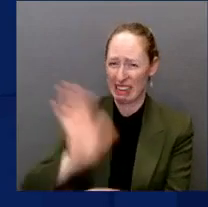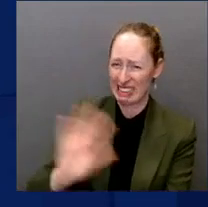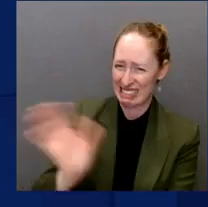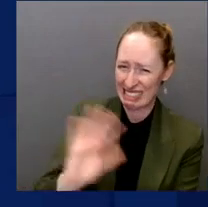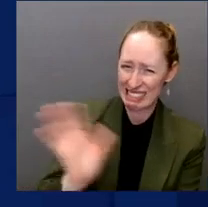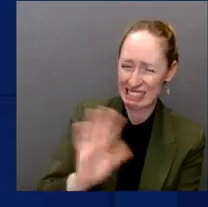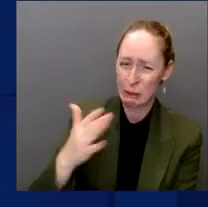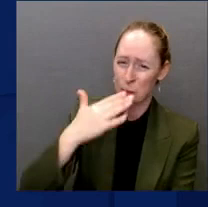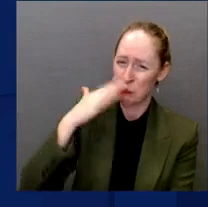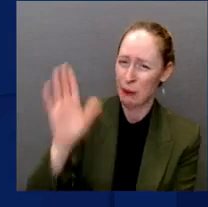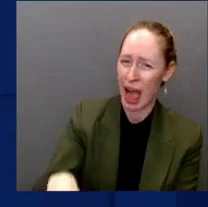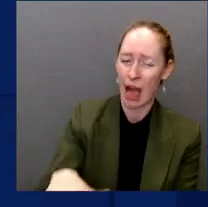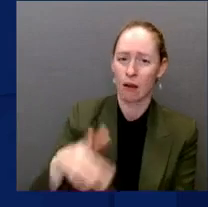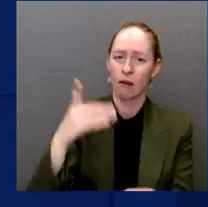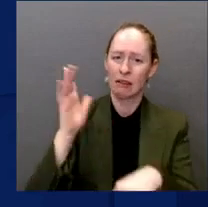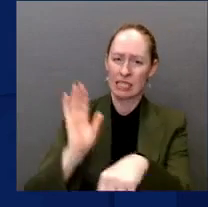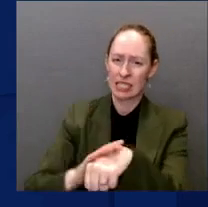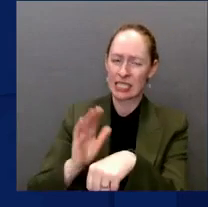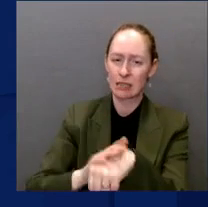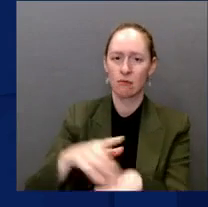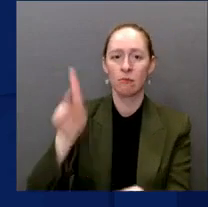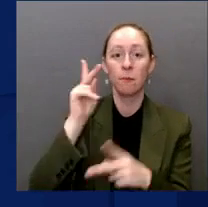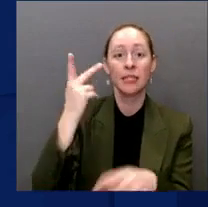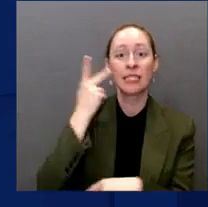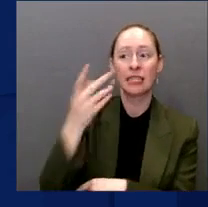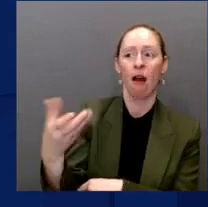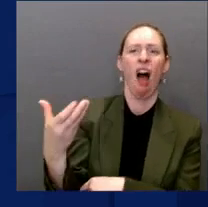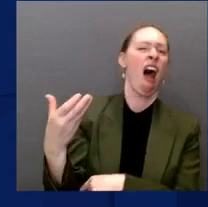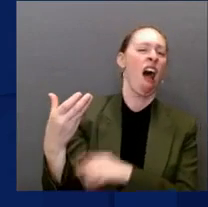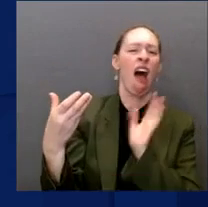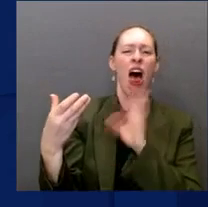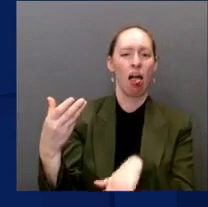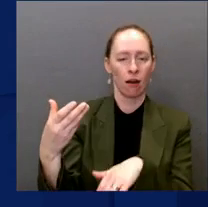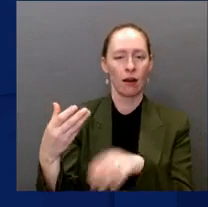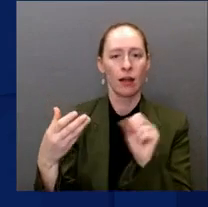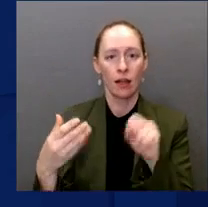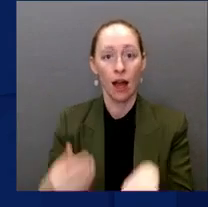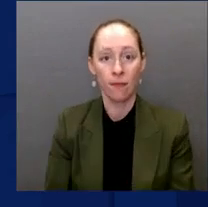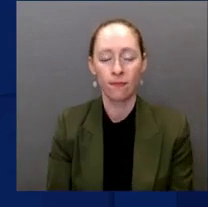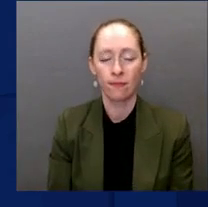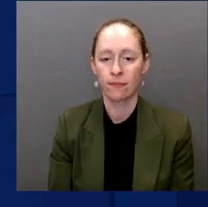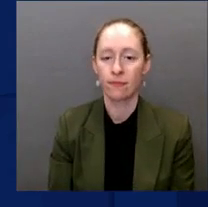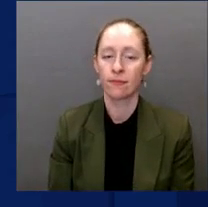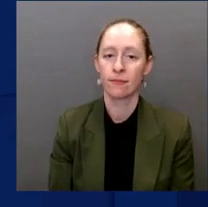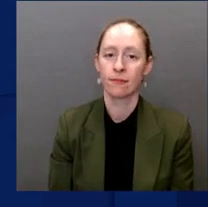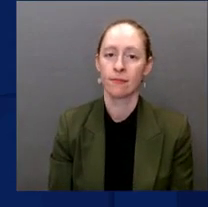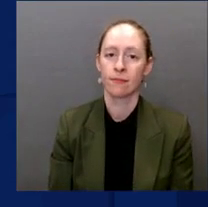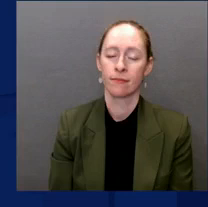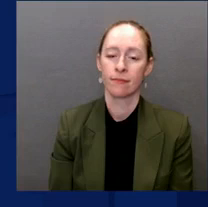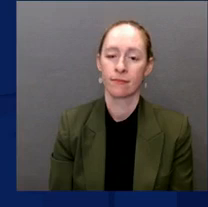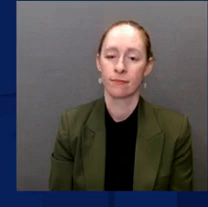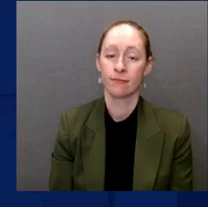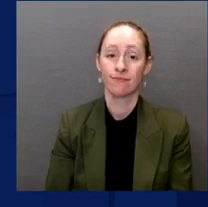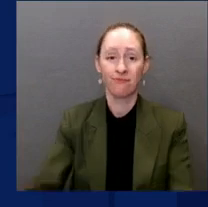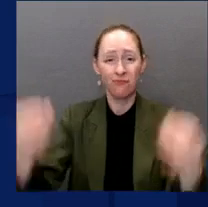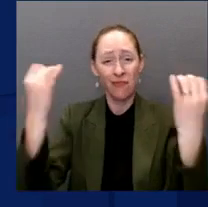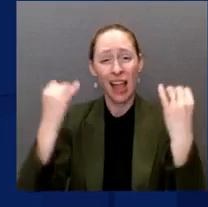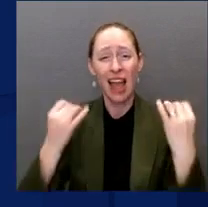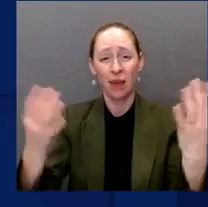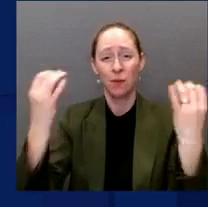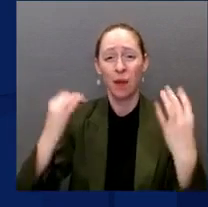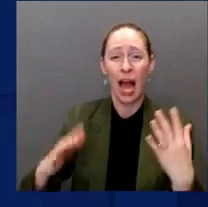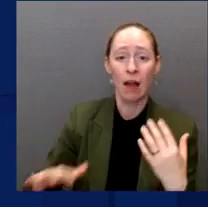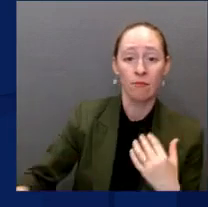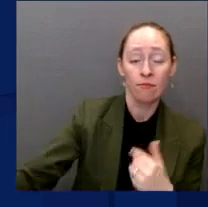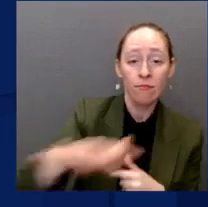and tribal, there is nowhere to buy fresh food for miles, or safe places for kids to play or adults to exercise.